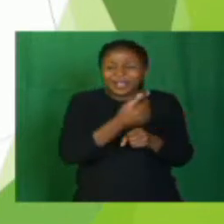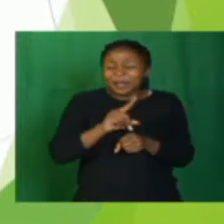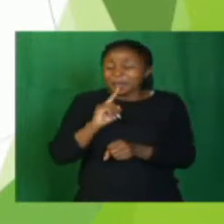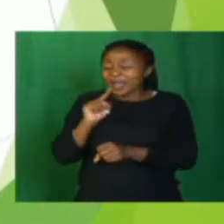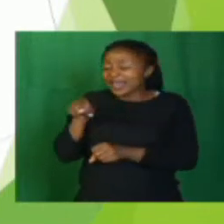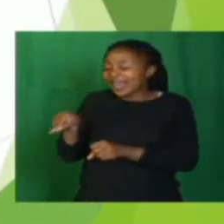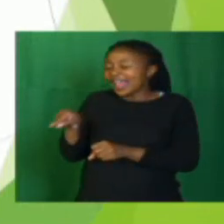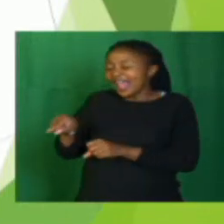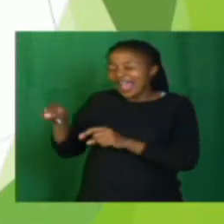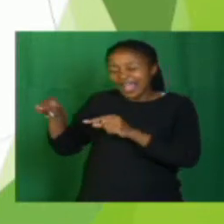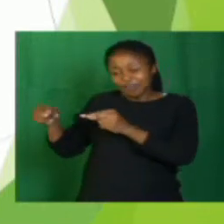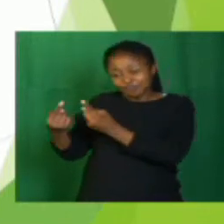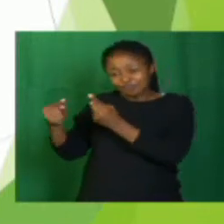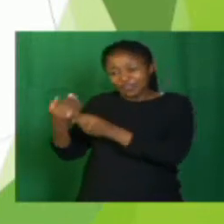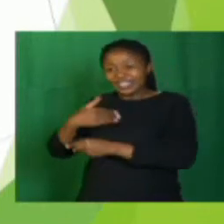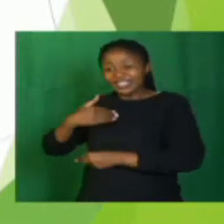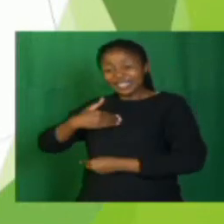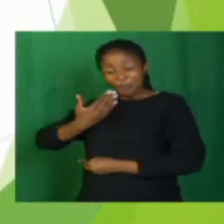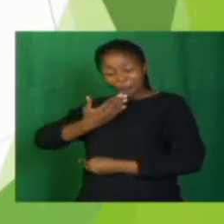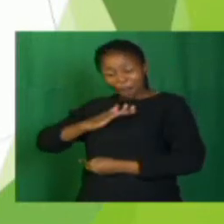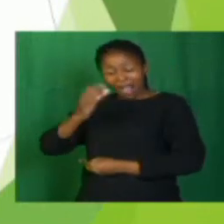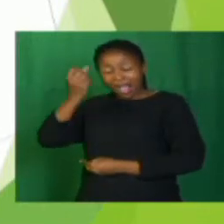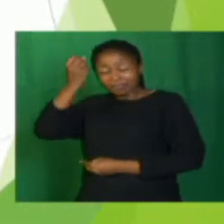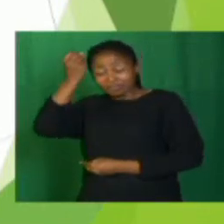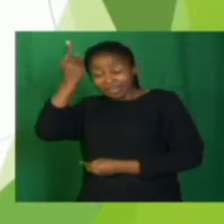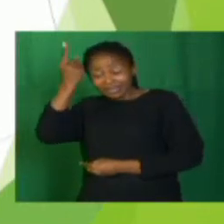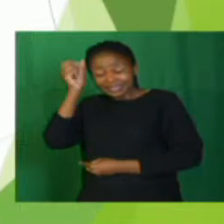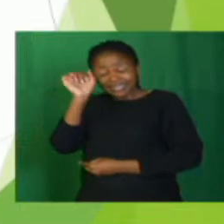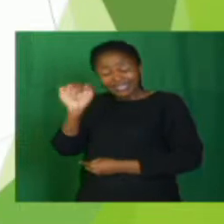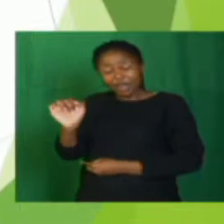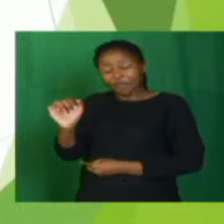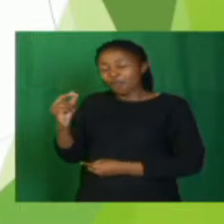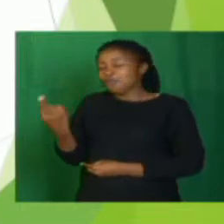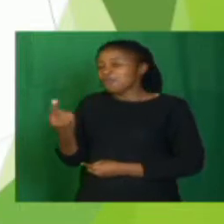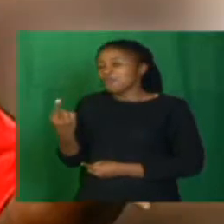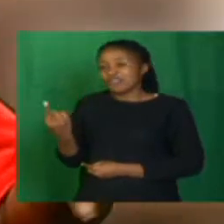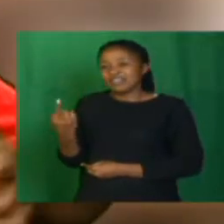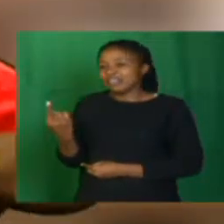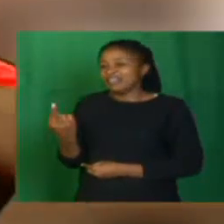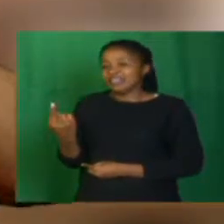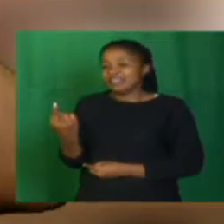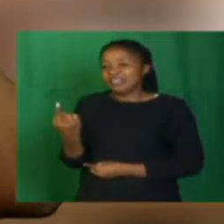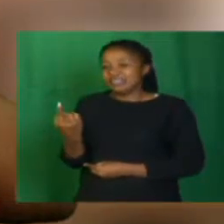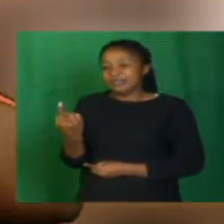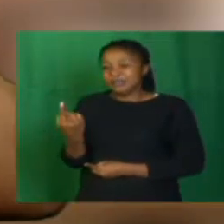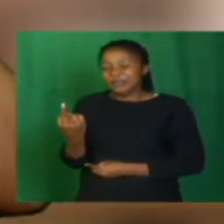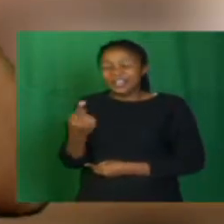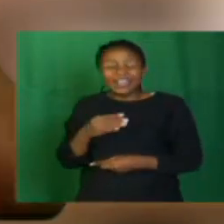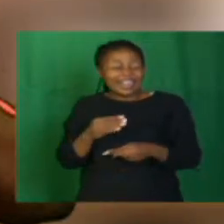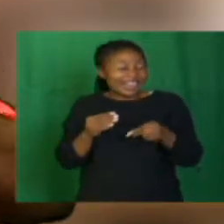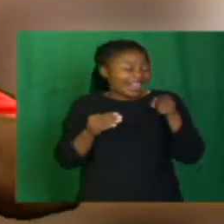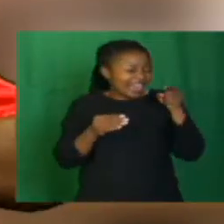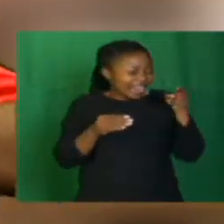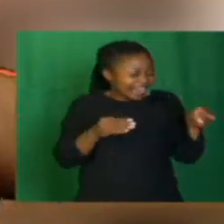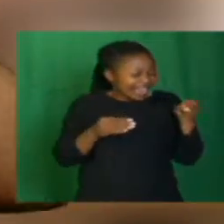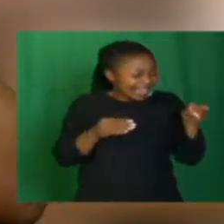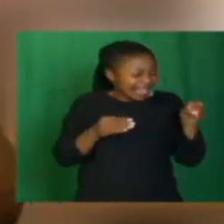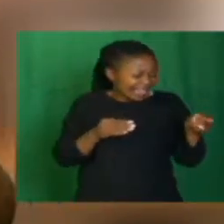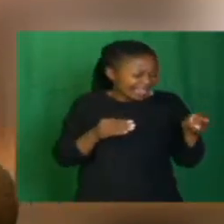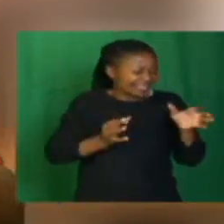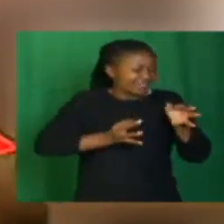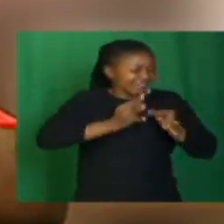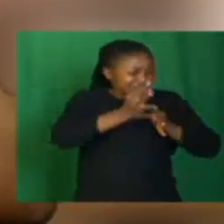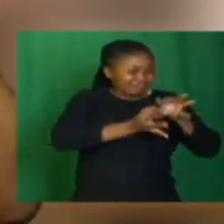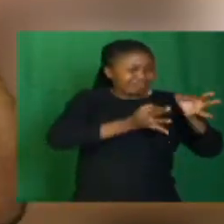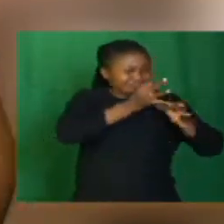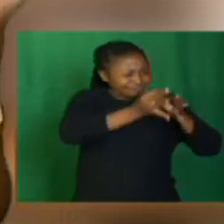stand. We want your idea. In discursive writing, you are objective. You just give the reader or your